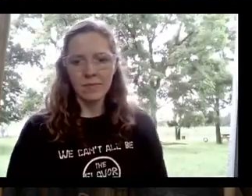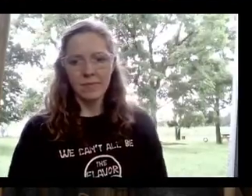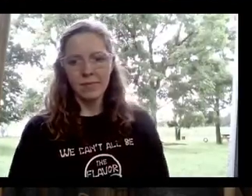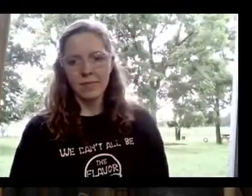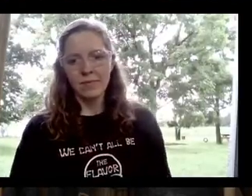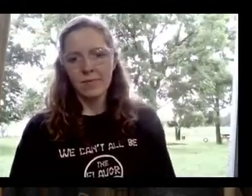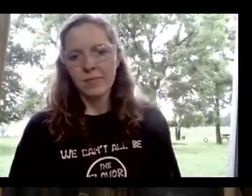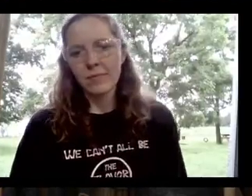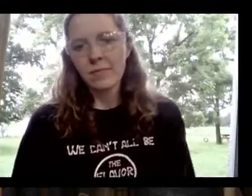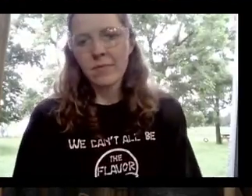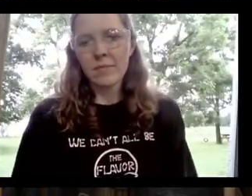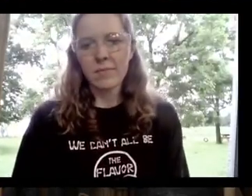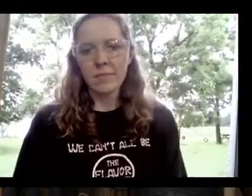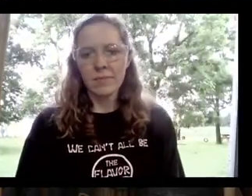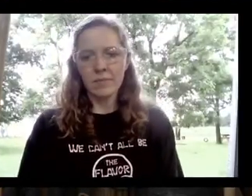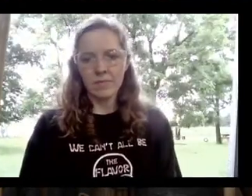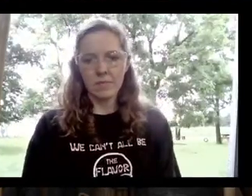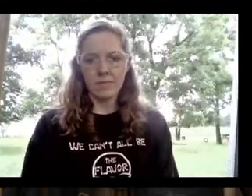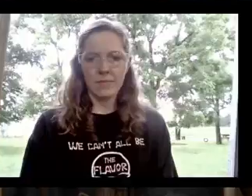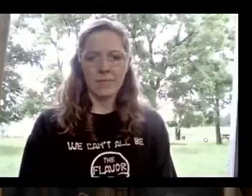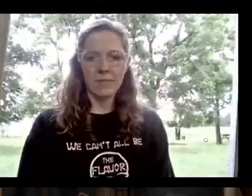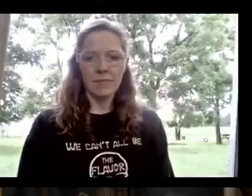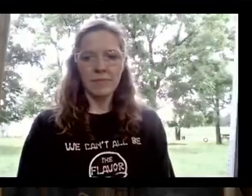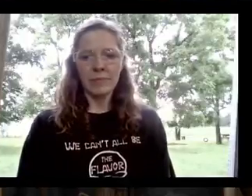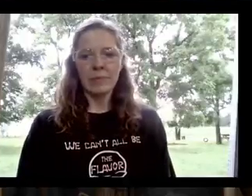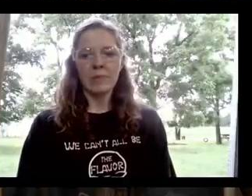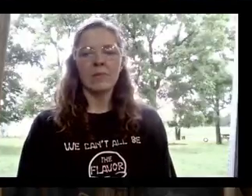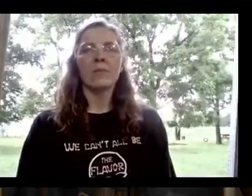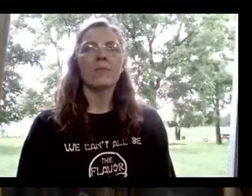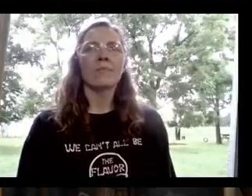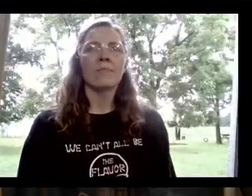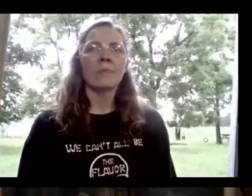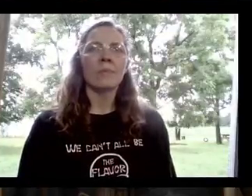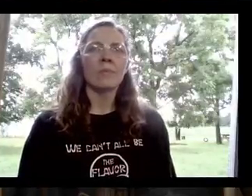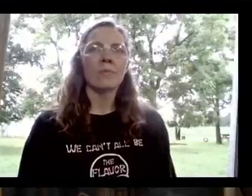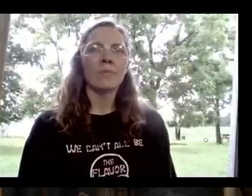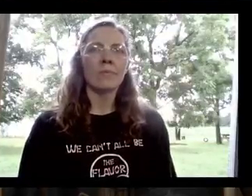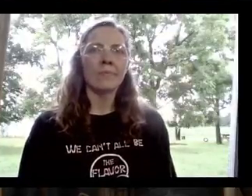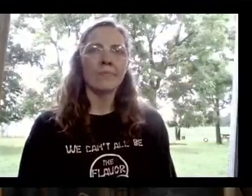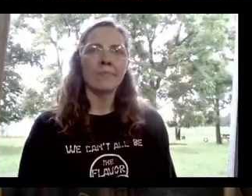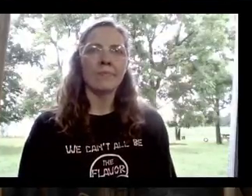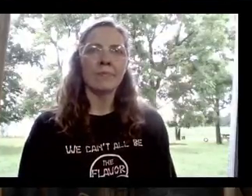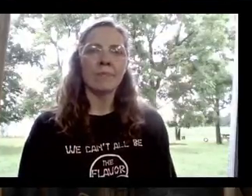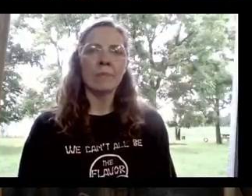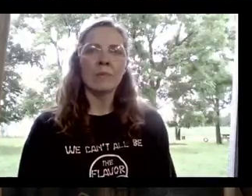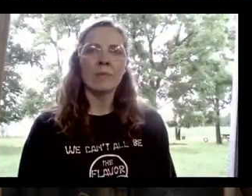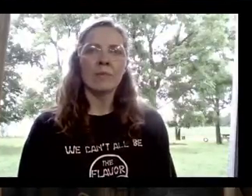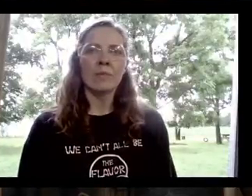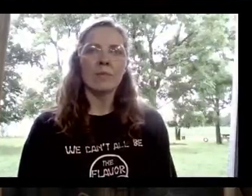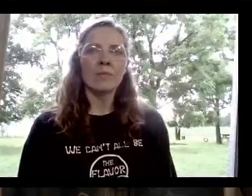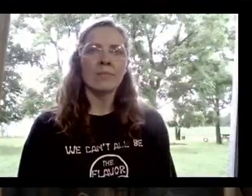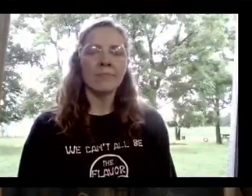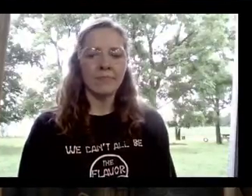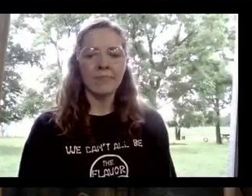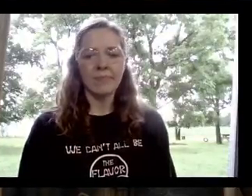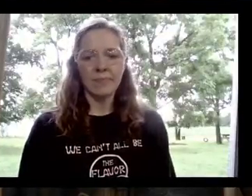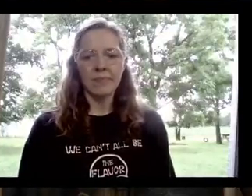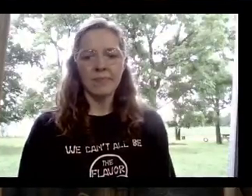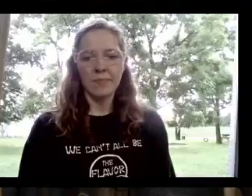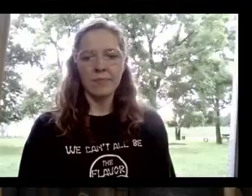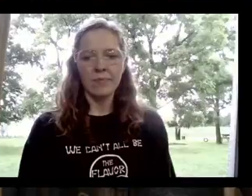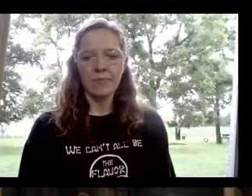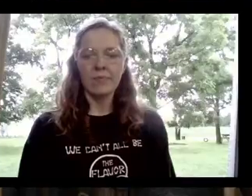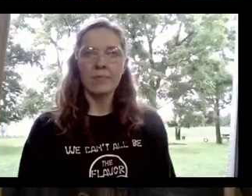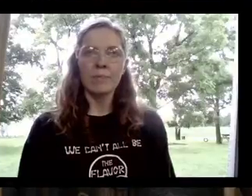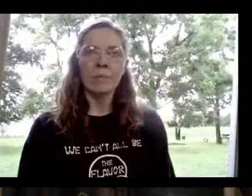it was getting longer than what I was wanting. I just wanted to cut the cheek off so I have something to aim for the second one. So